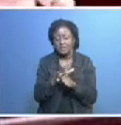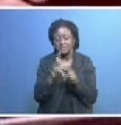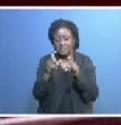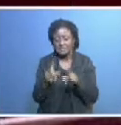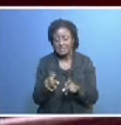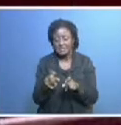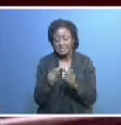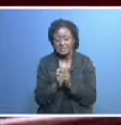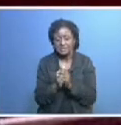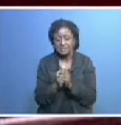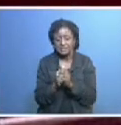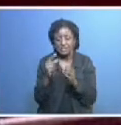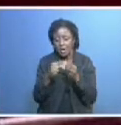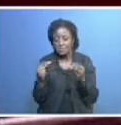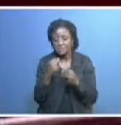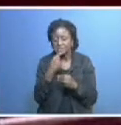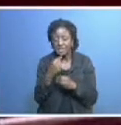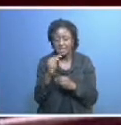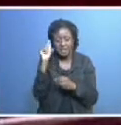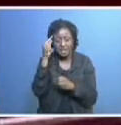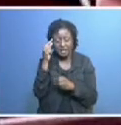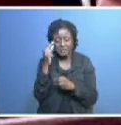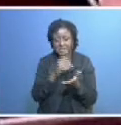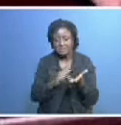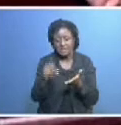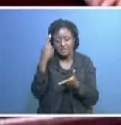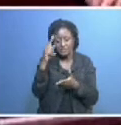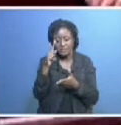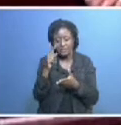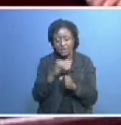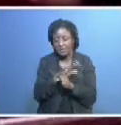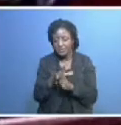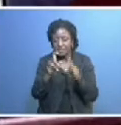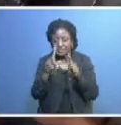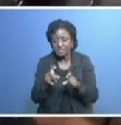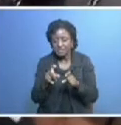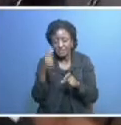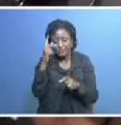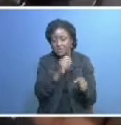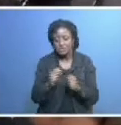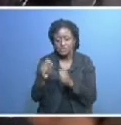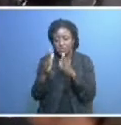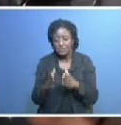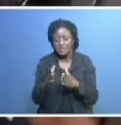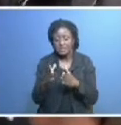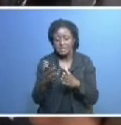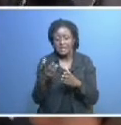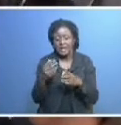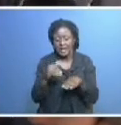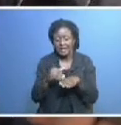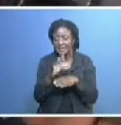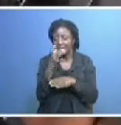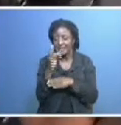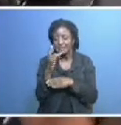insists government is footing the bill for COVID-19 testing for tourists to the tune of $18, but according to Cooper, here are the